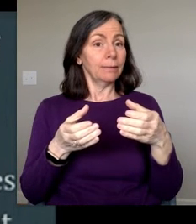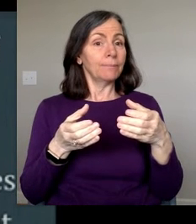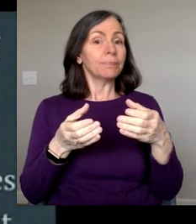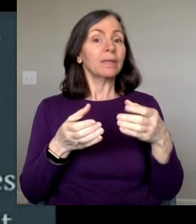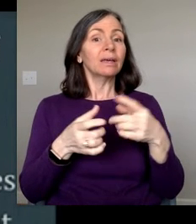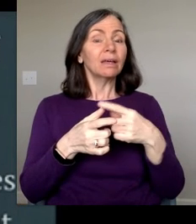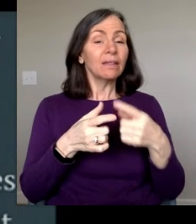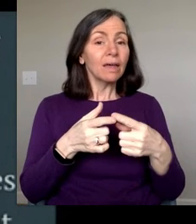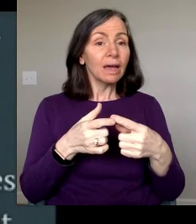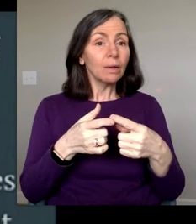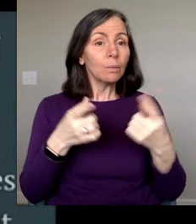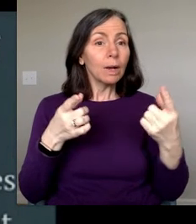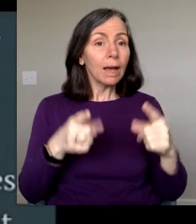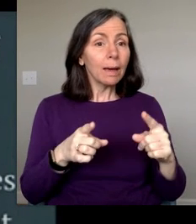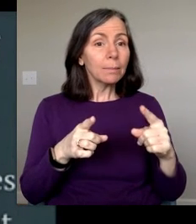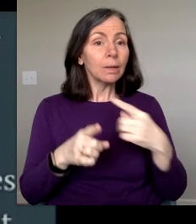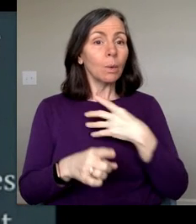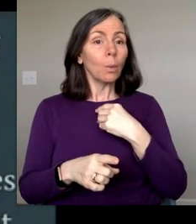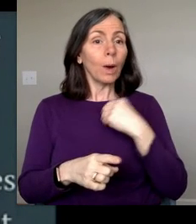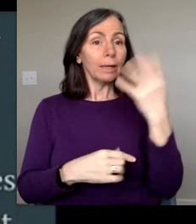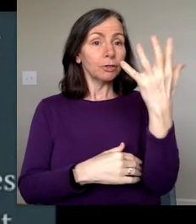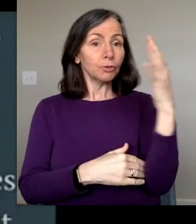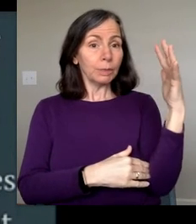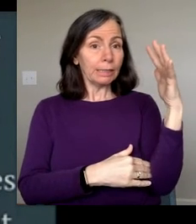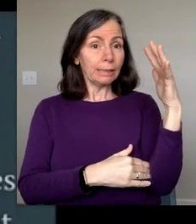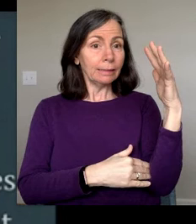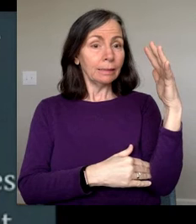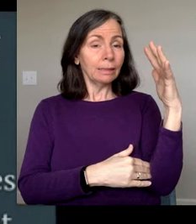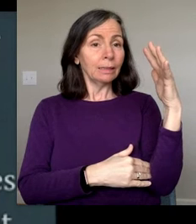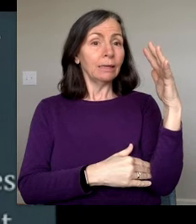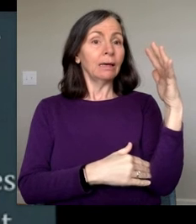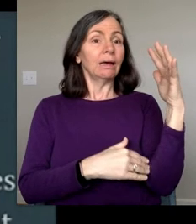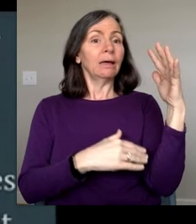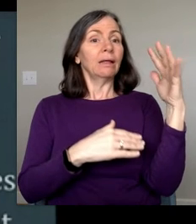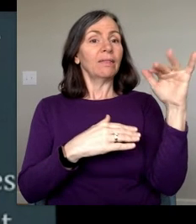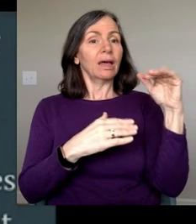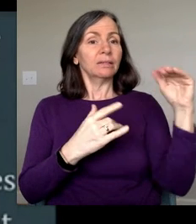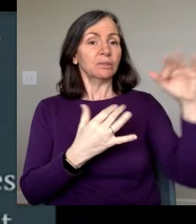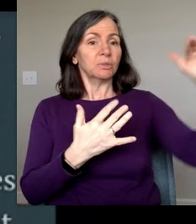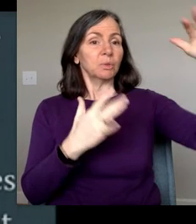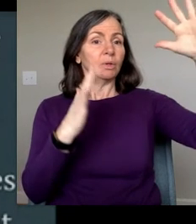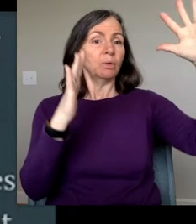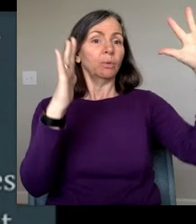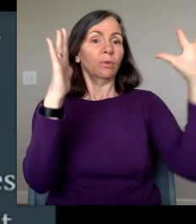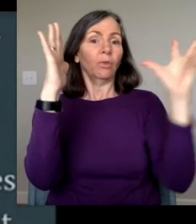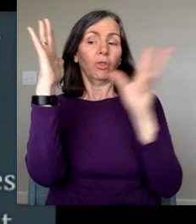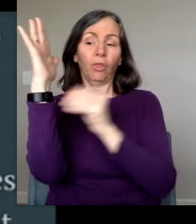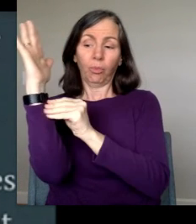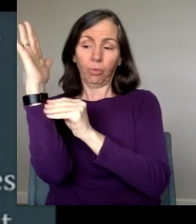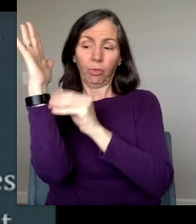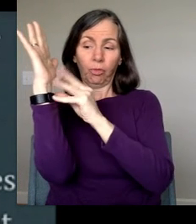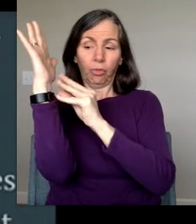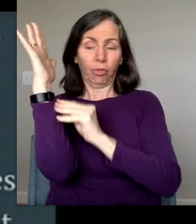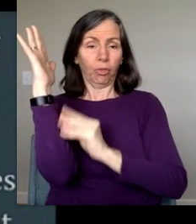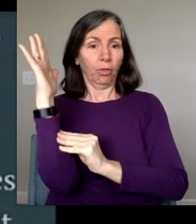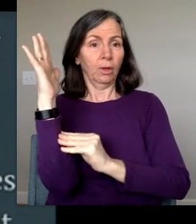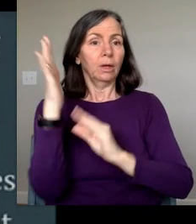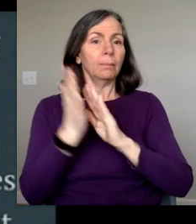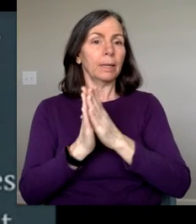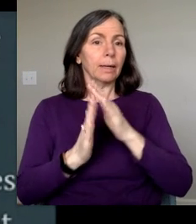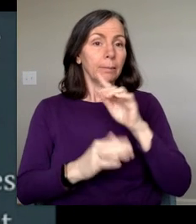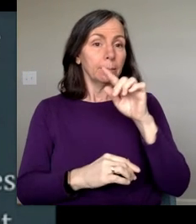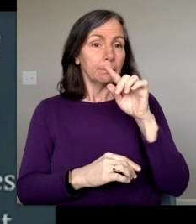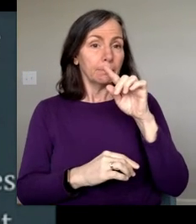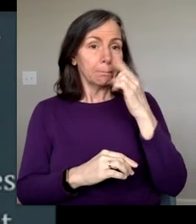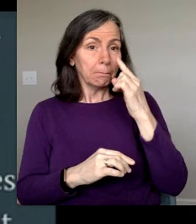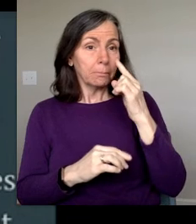darker and the moths also became darker. So what caused that change? So you can think of these